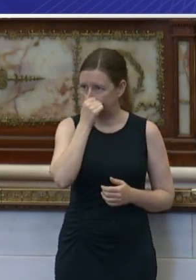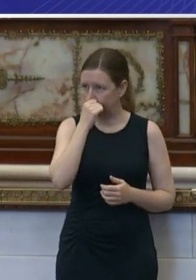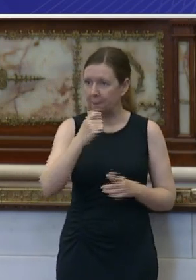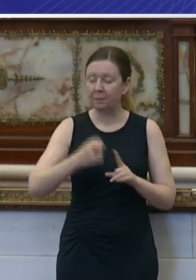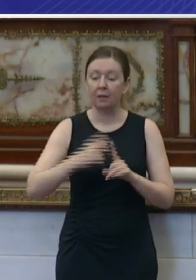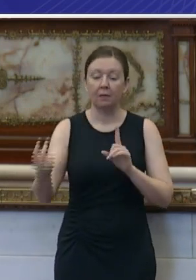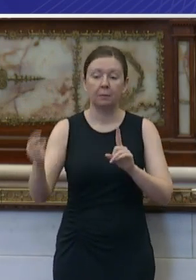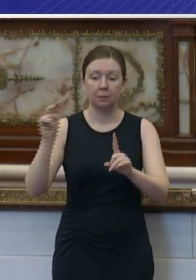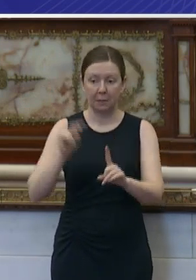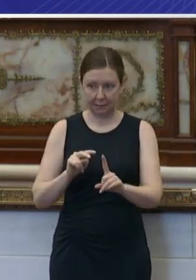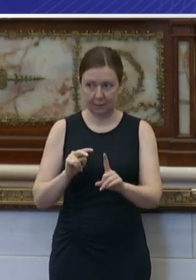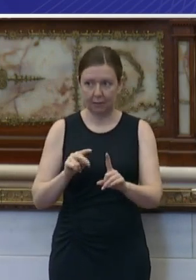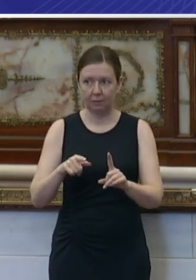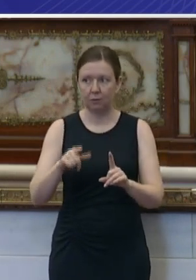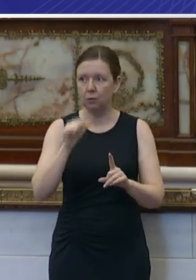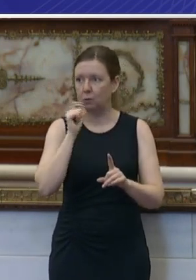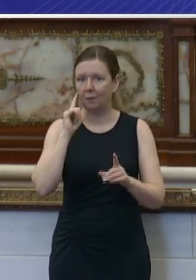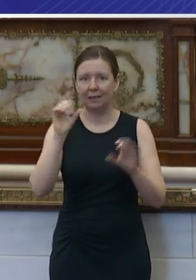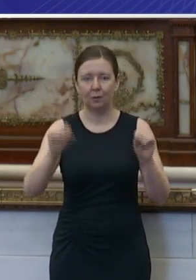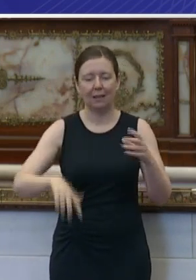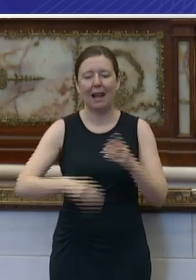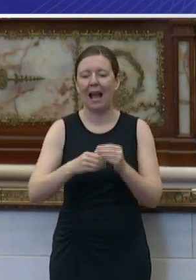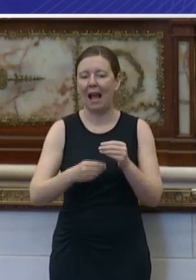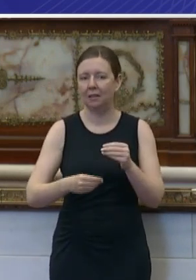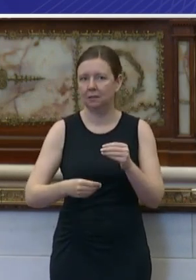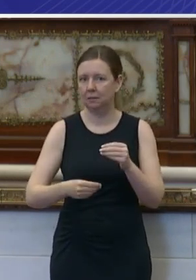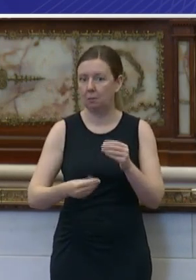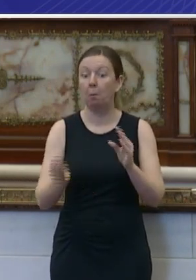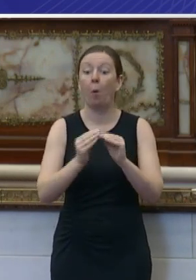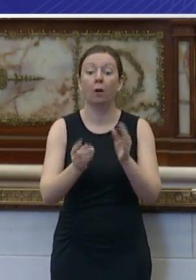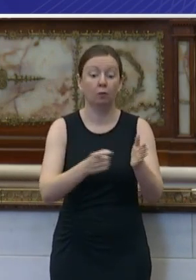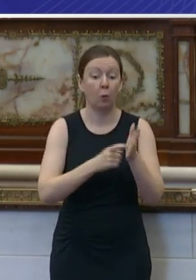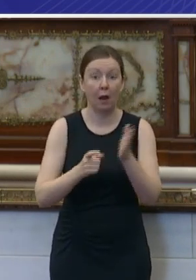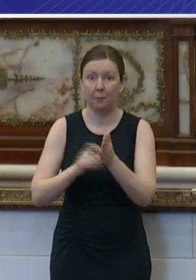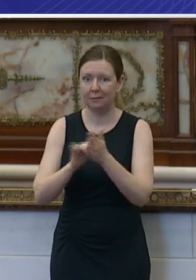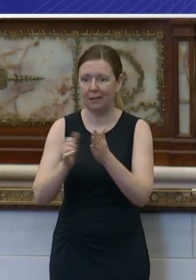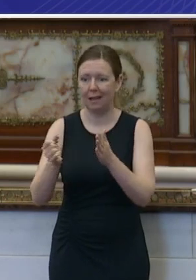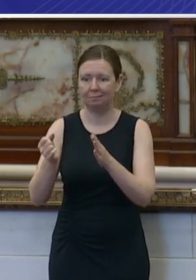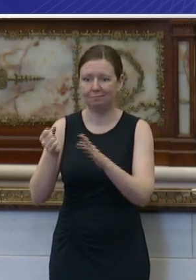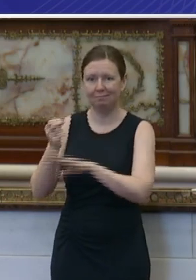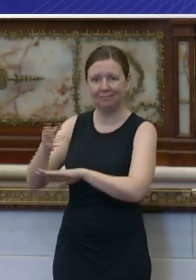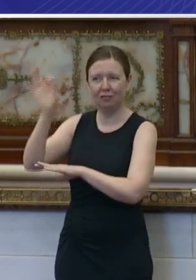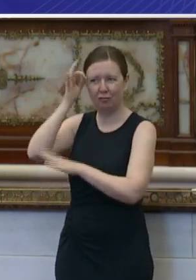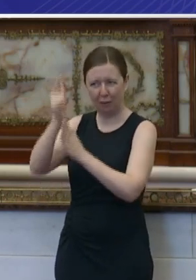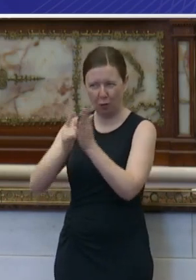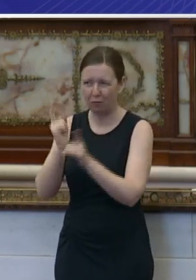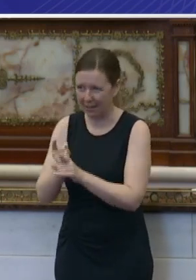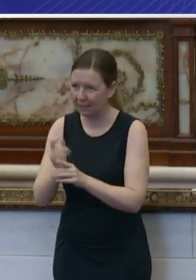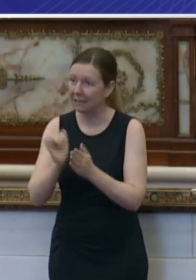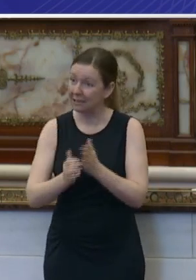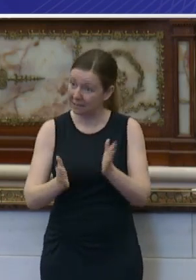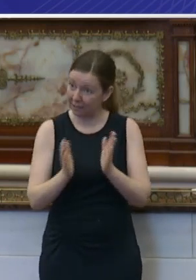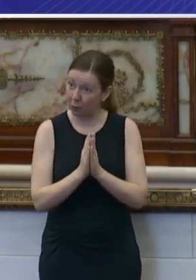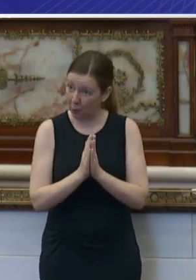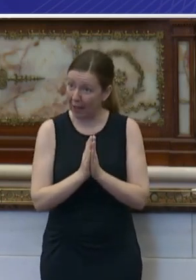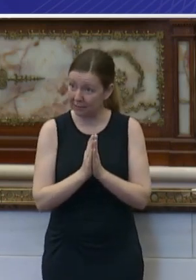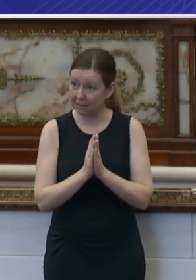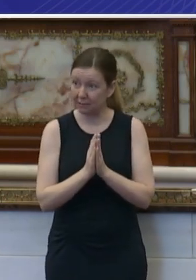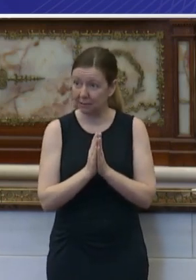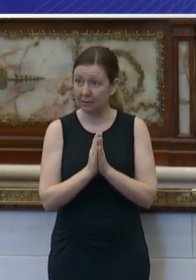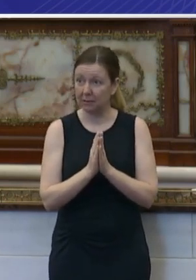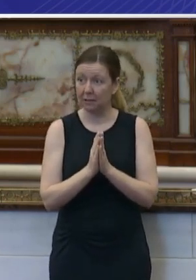from the perspective of administration, you don't believe you can add additional requirements that supersede federal law. So is that a request? Has that